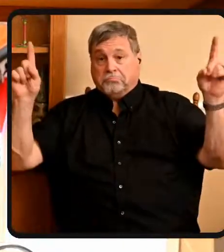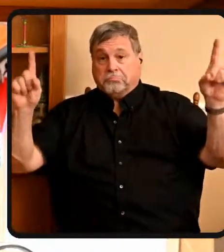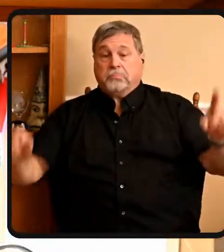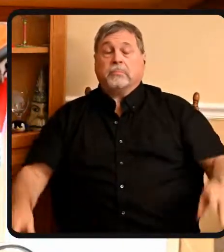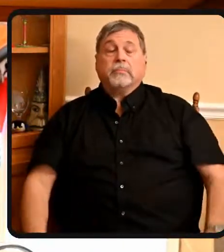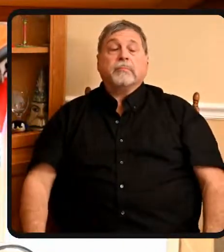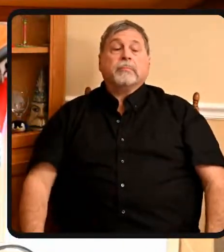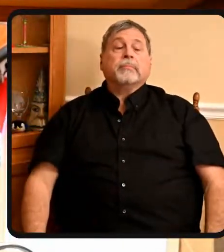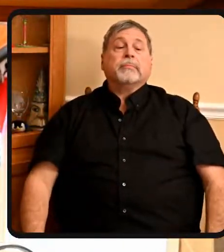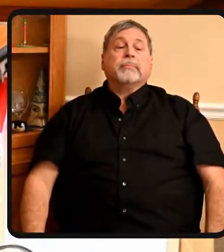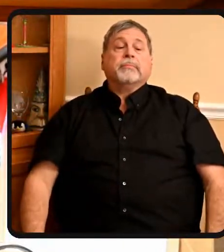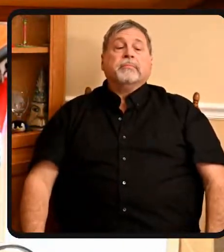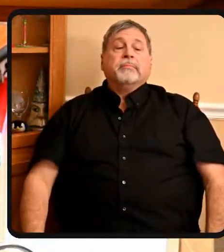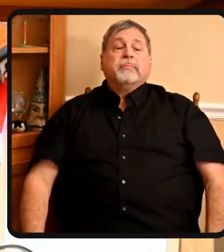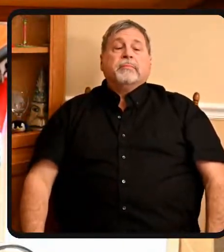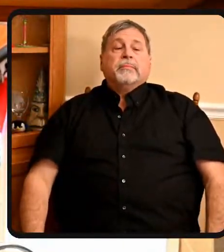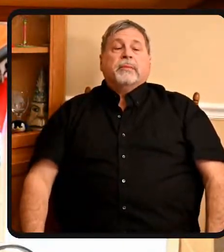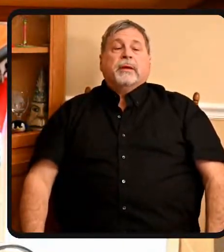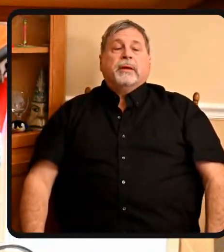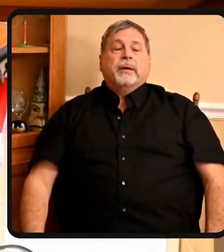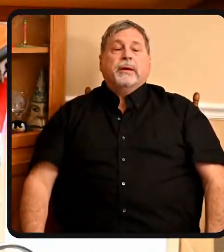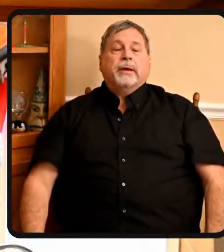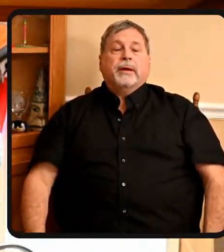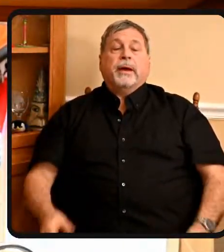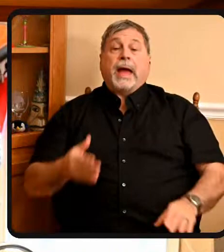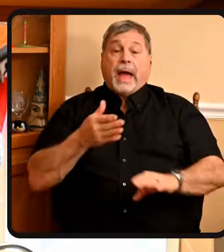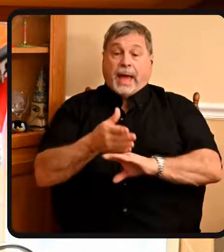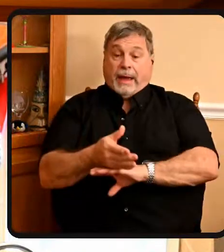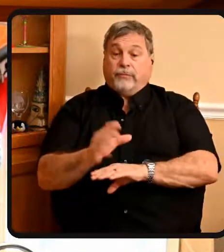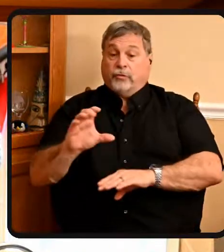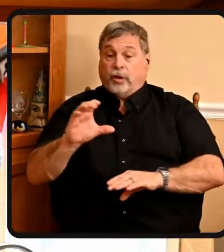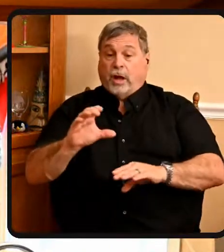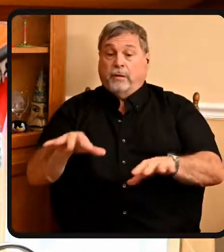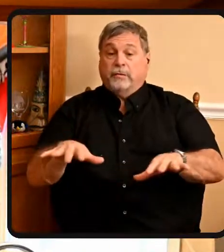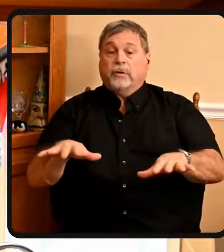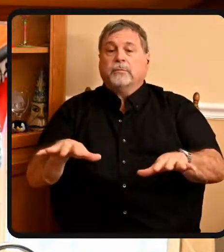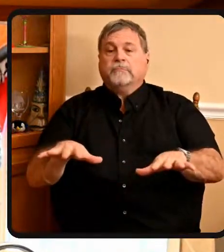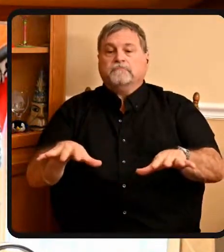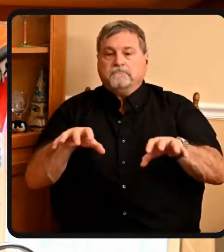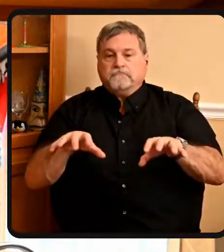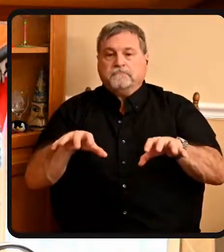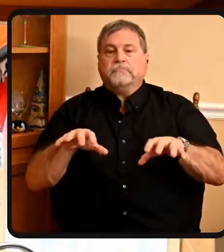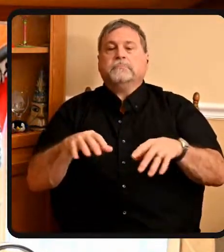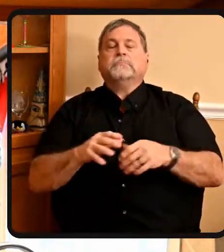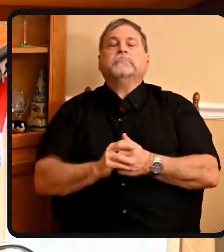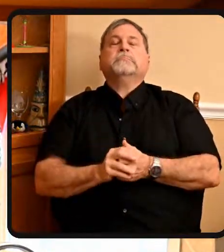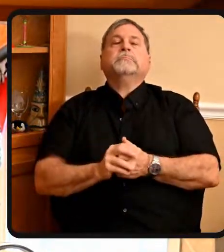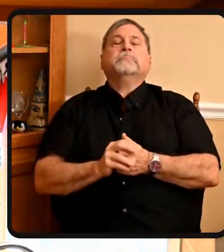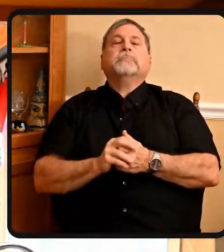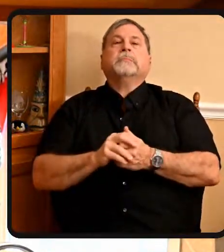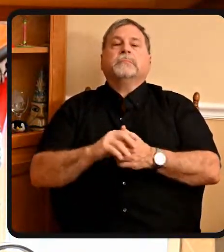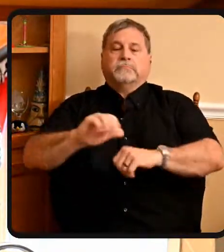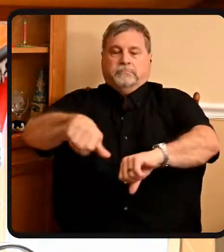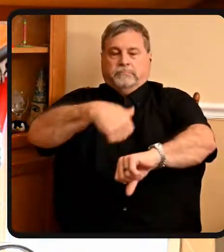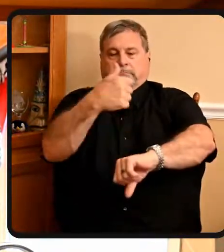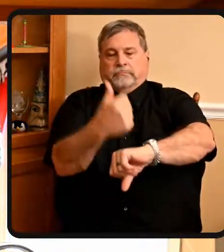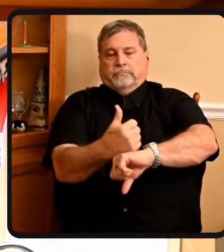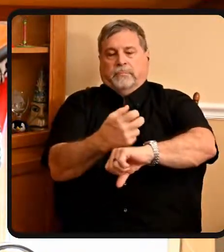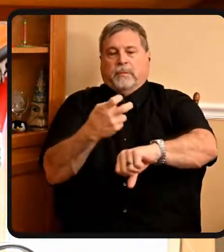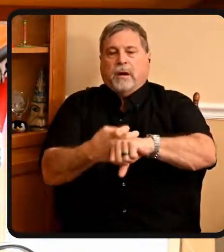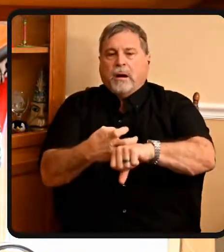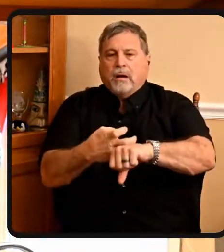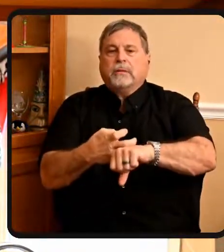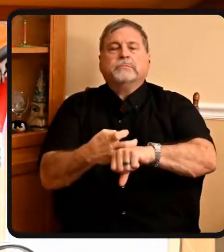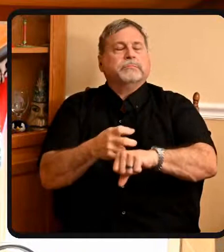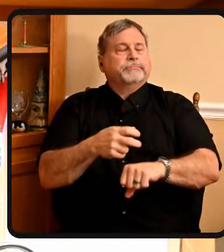And that'll work as well. Again, once this chocolate solidifies, it's not going to matter. You don't